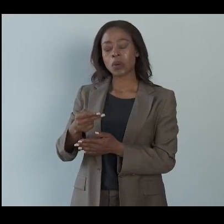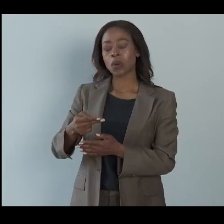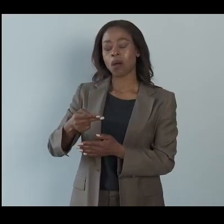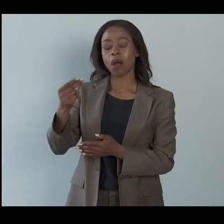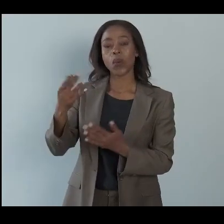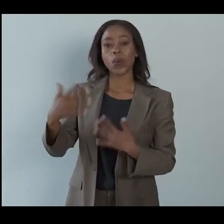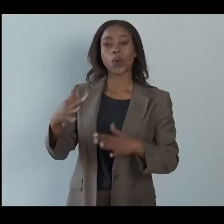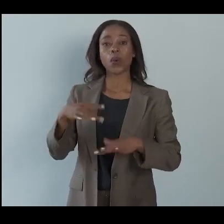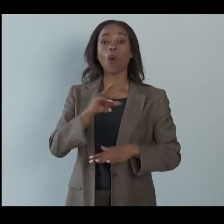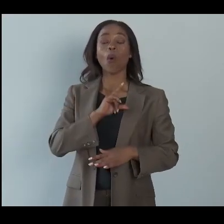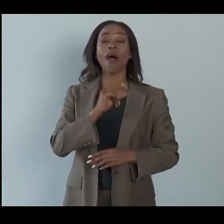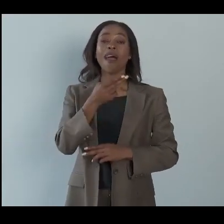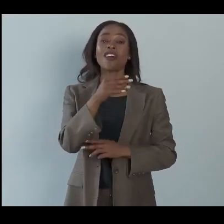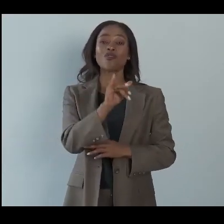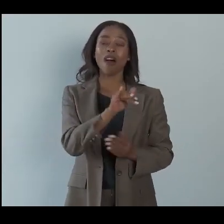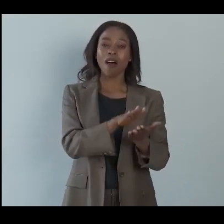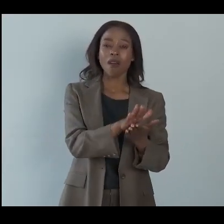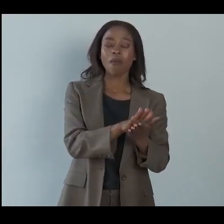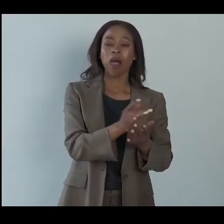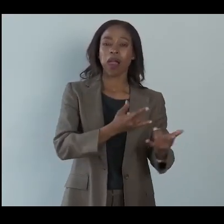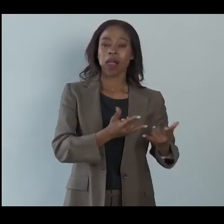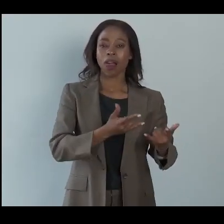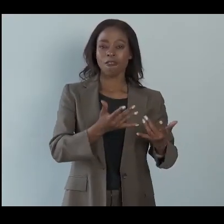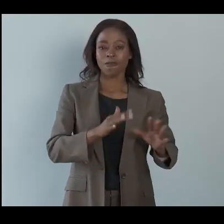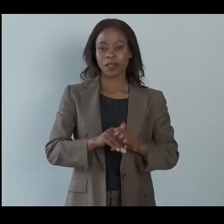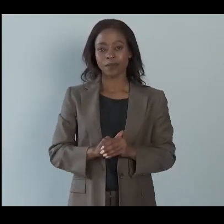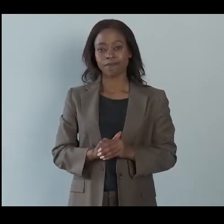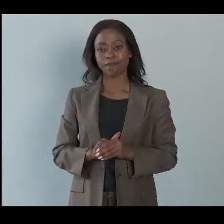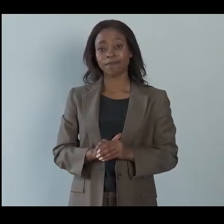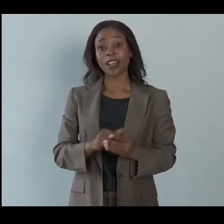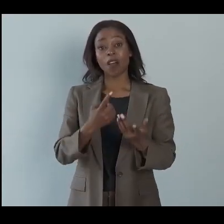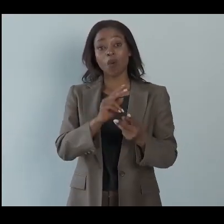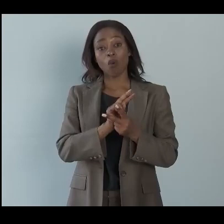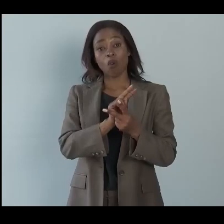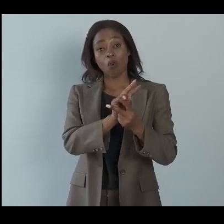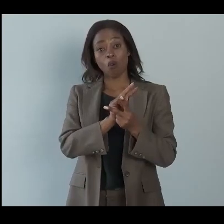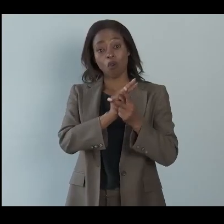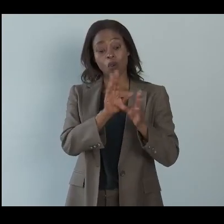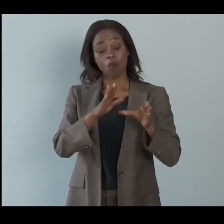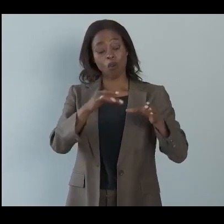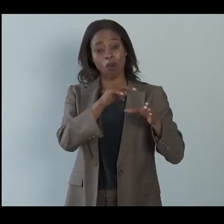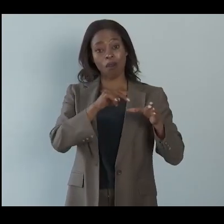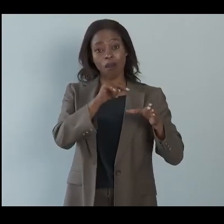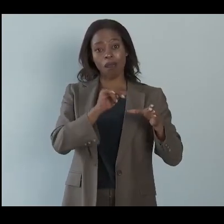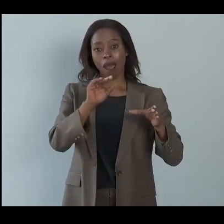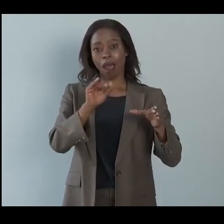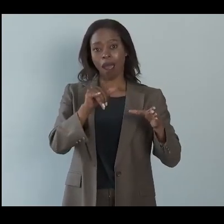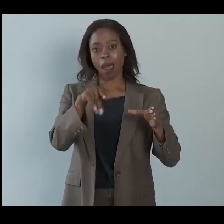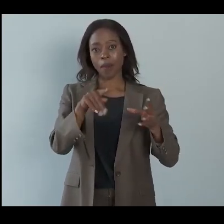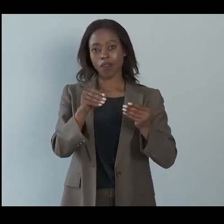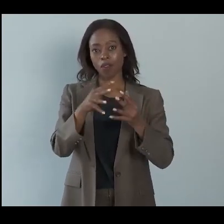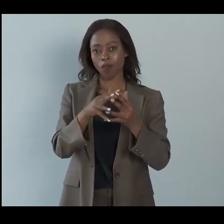in H123. Credit Management Solutions, our smallest division, earns fees for own IP software installations